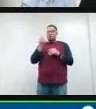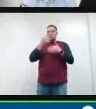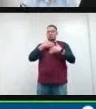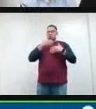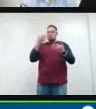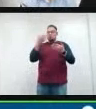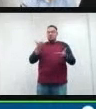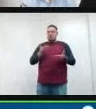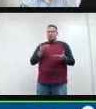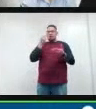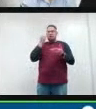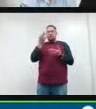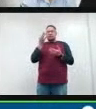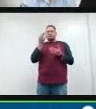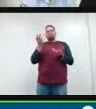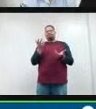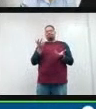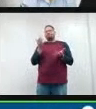if an